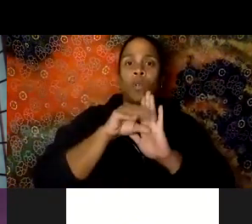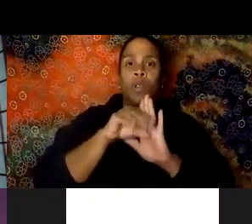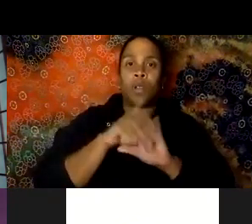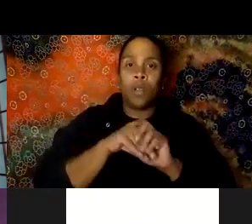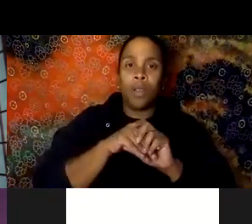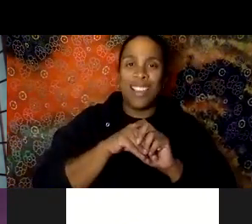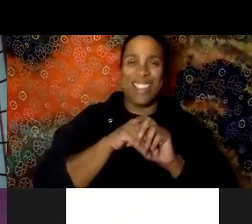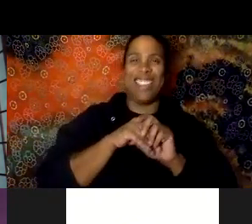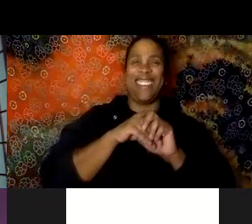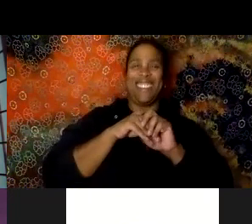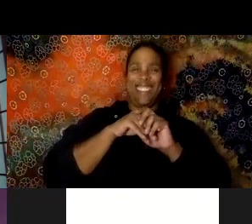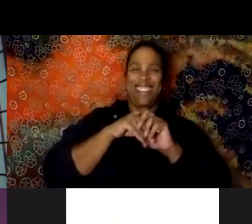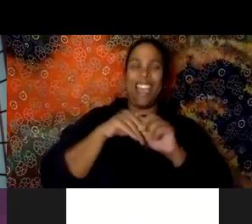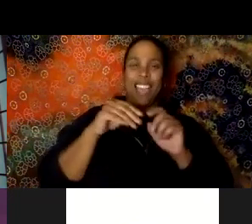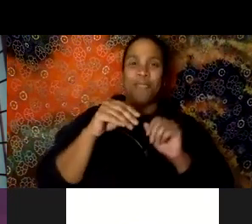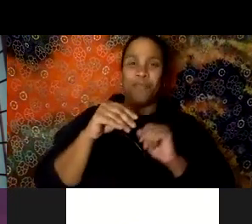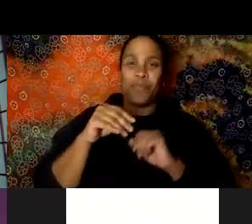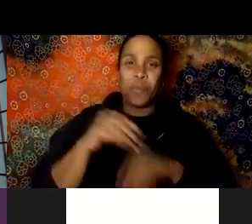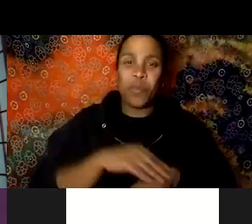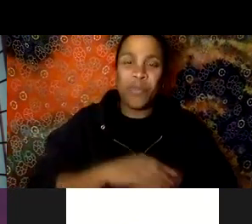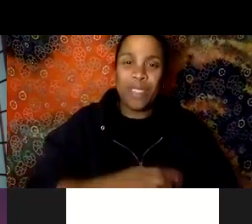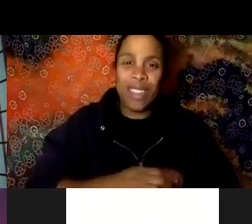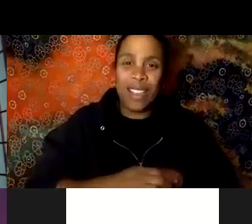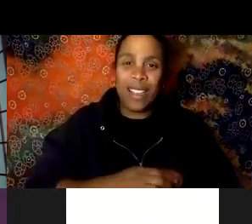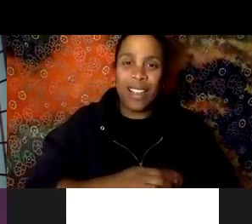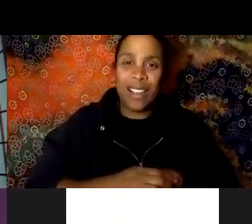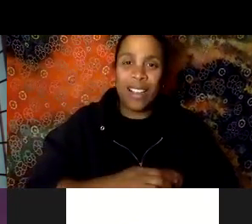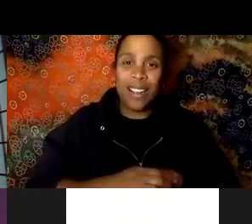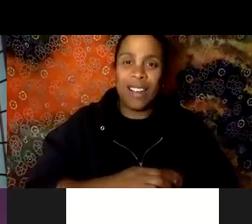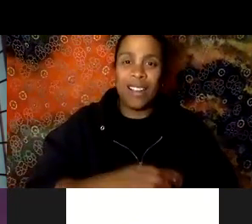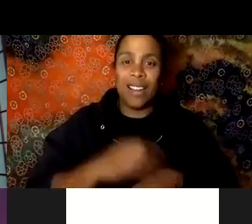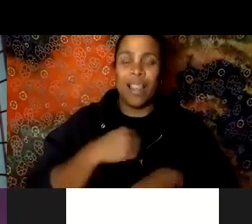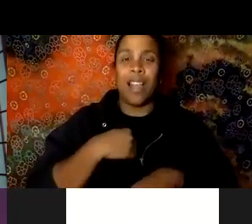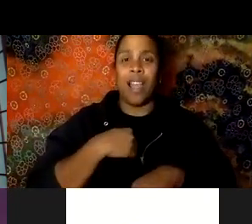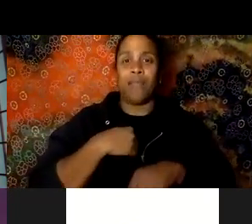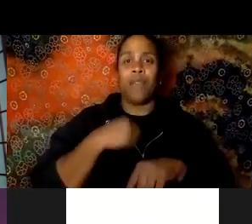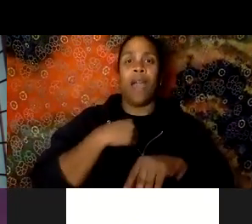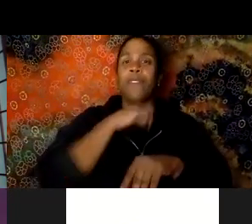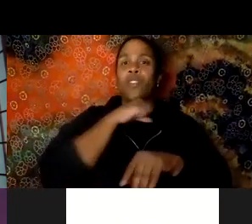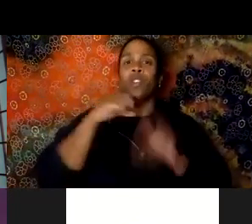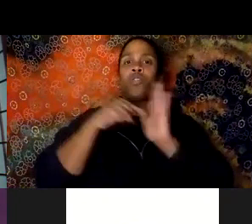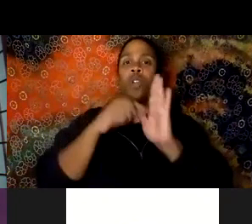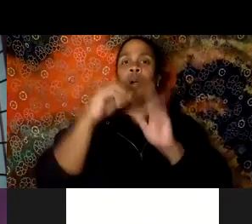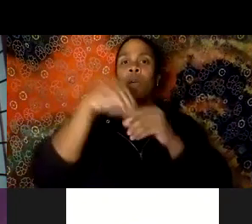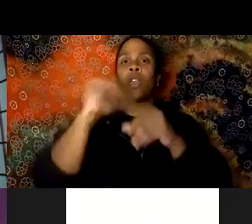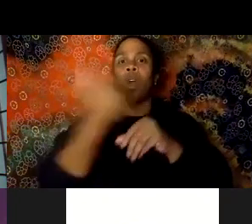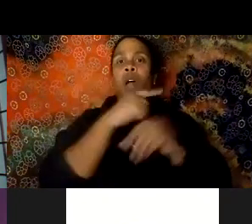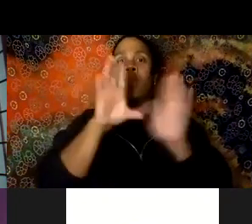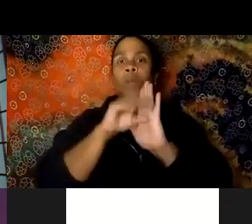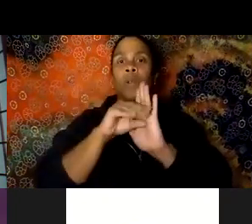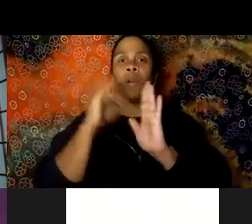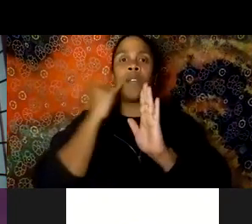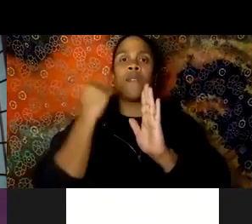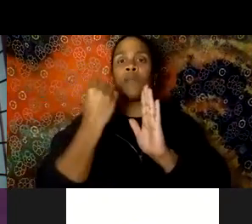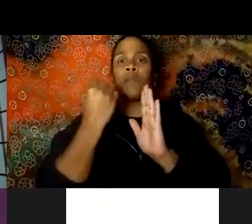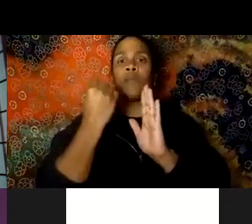teeny glitch or moment when she wasn't, but I'm having her show in all the recording, I believe. So hopefully anyone else that wants to come watch